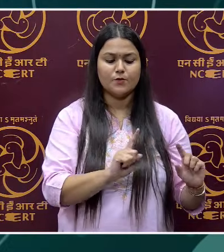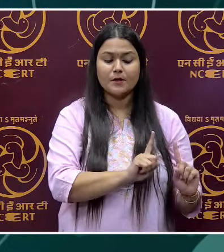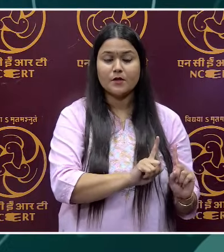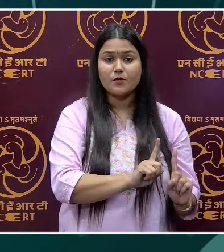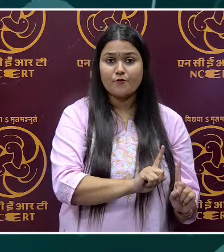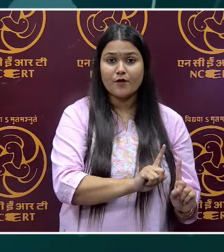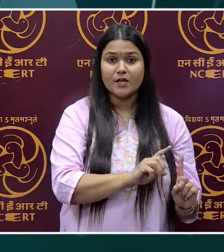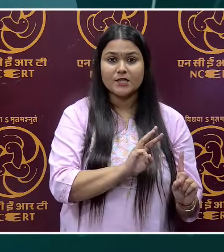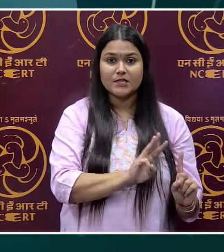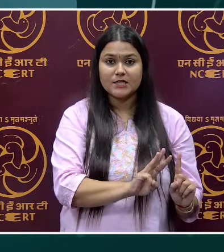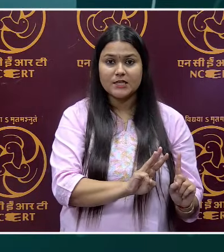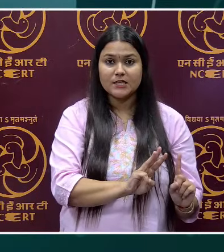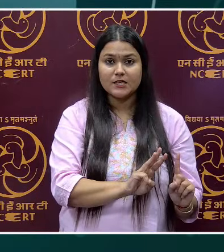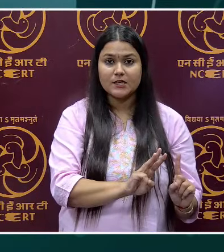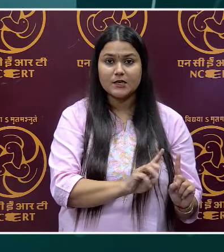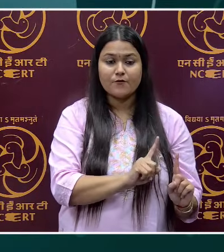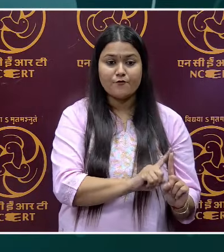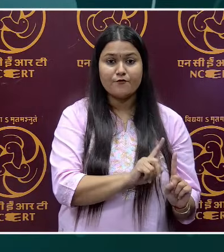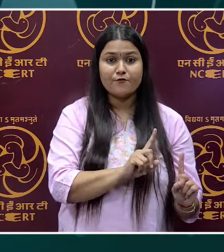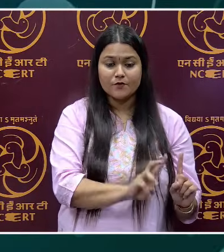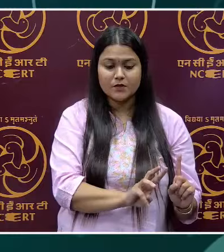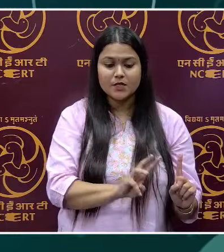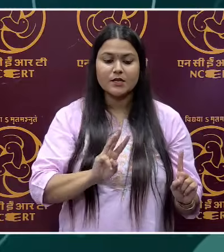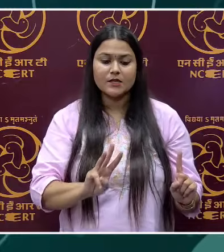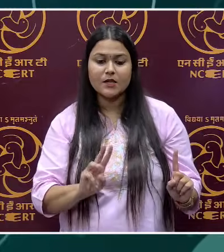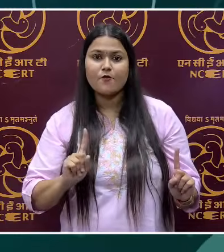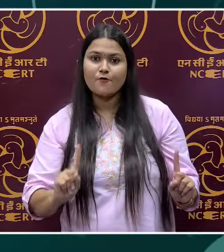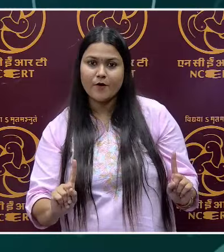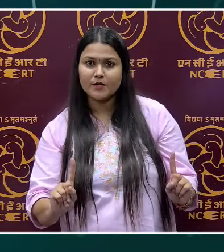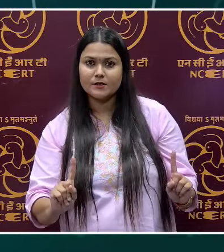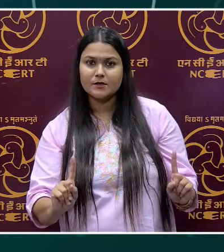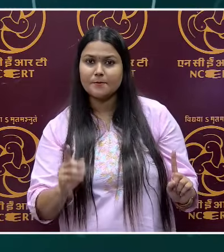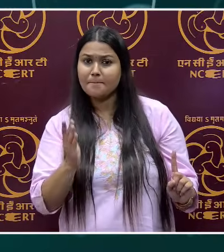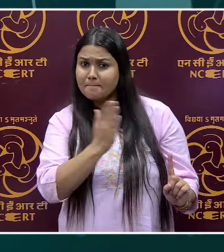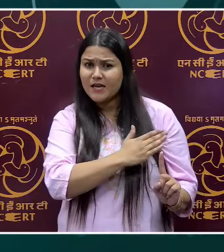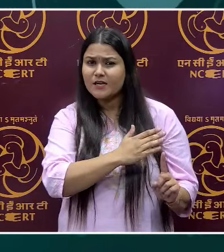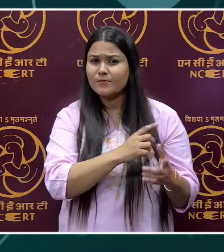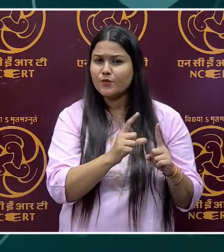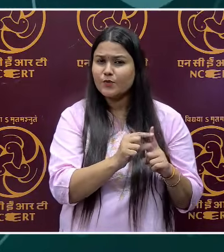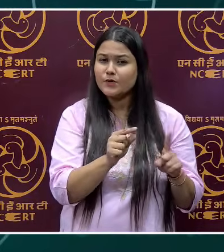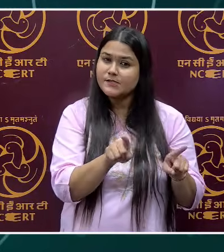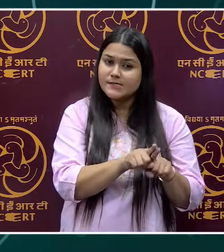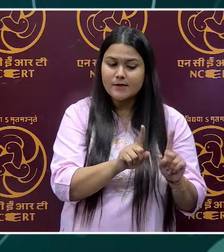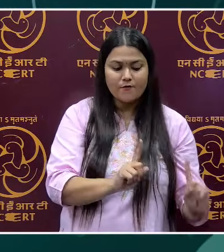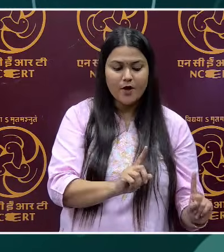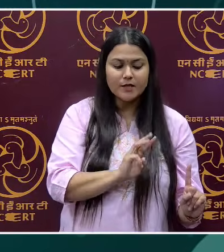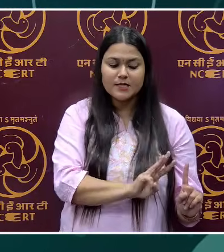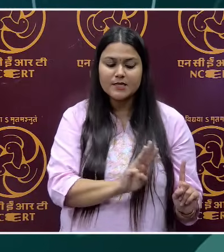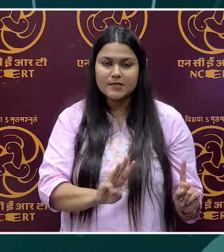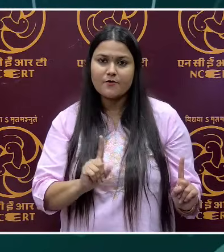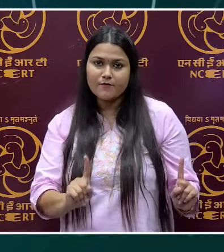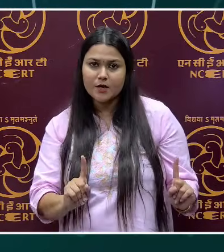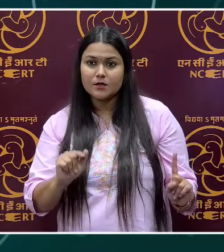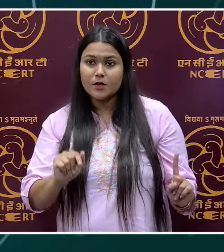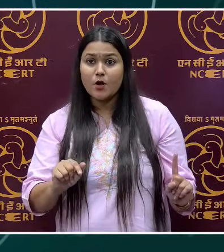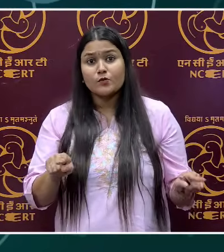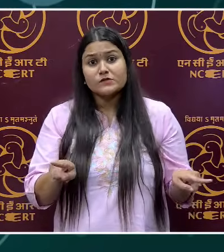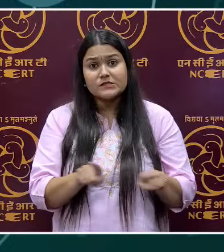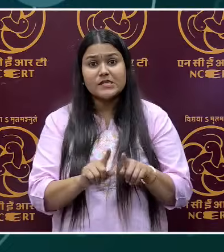You can see the coefficients are 1, 3, 3 and 1. So 1 will come